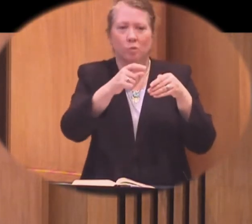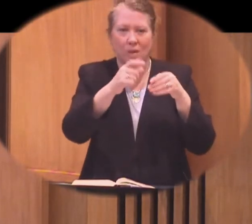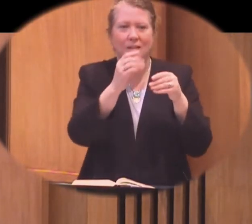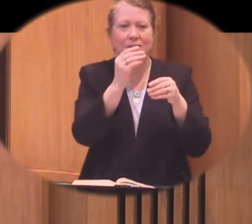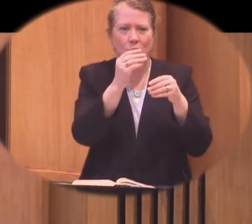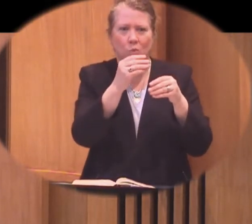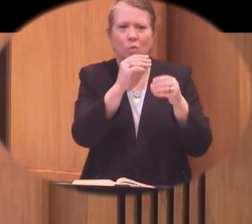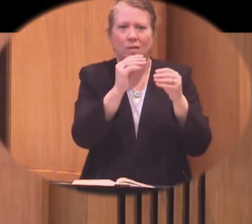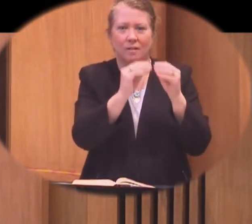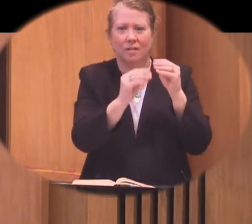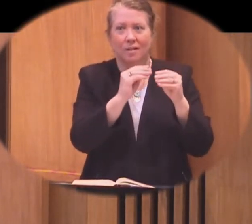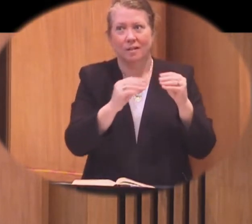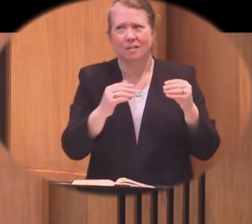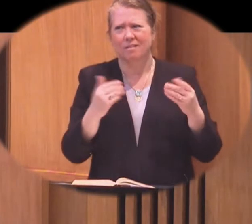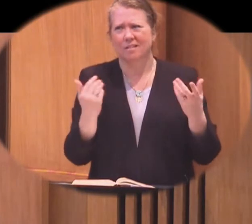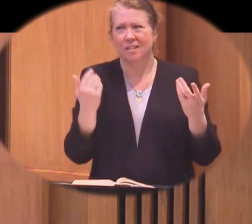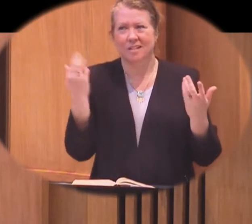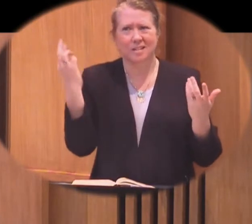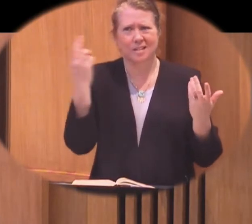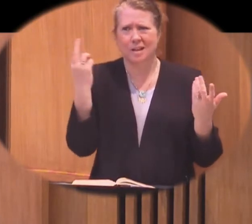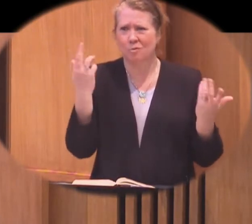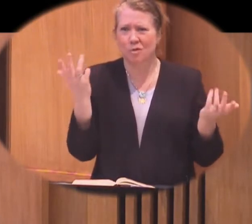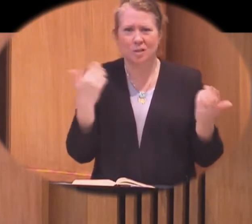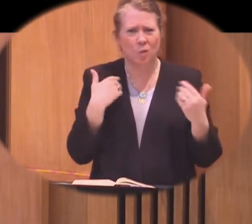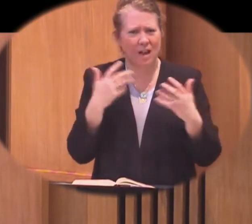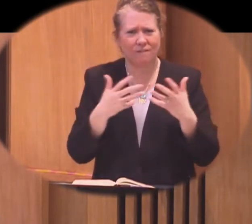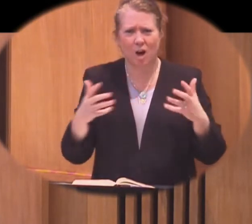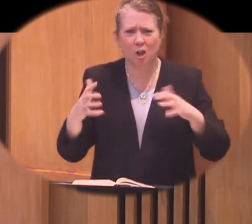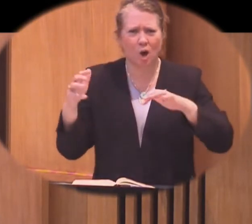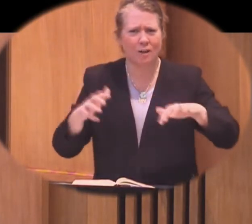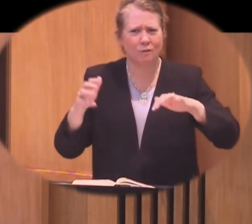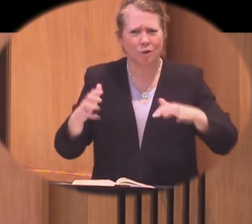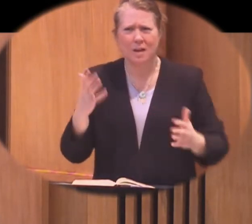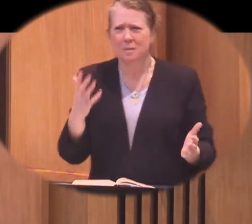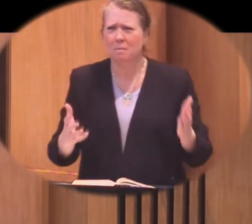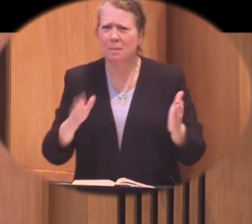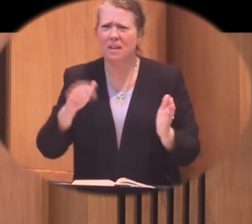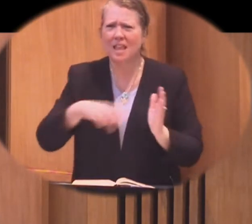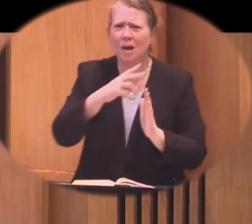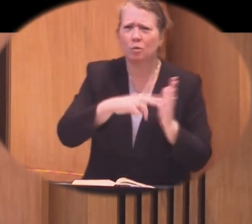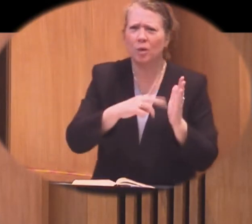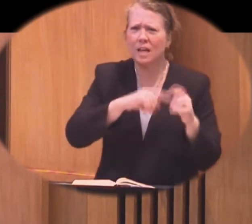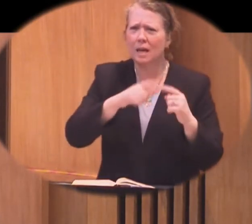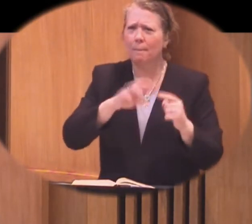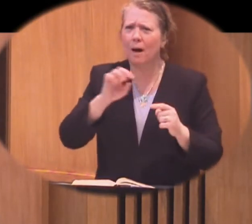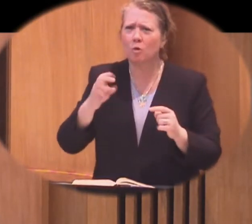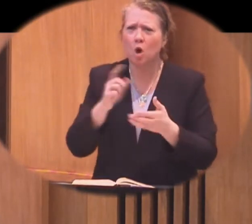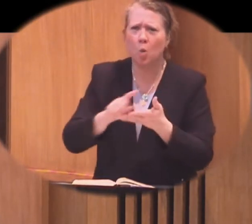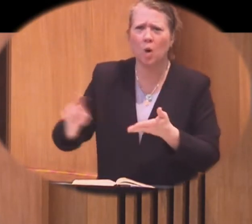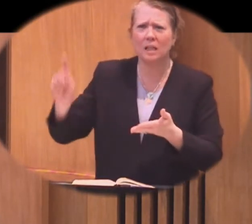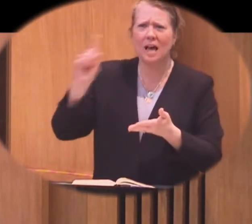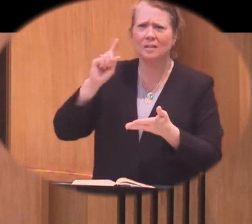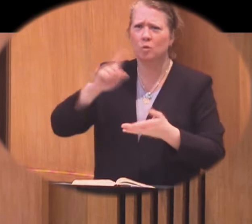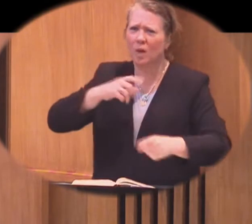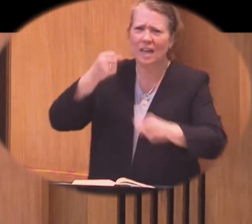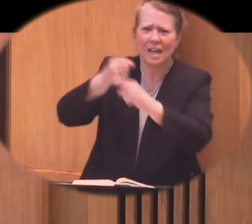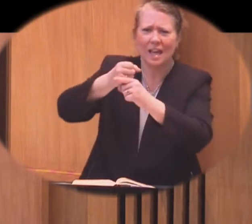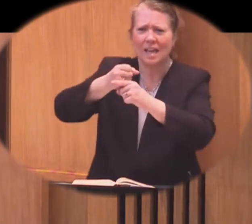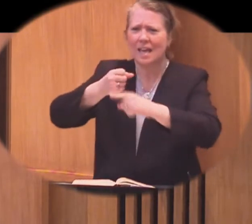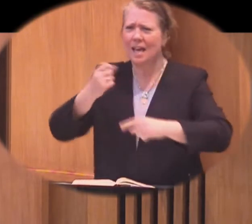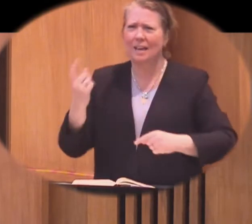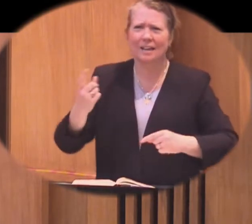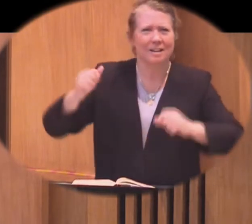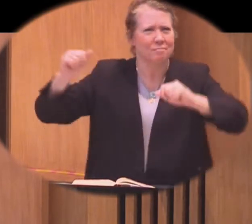we've had a lot of rain. I think that reading from about Noah last week was more than just a scripture reading. We've had a lot of rain